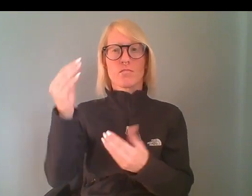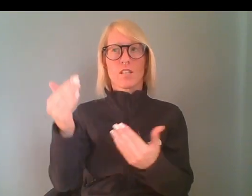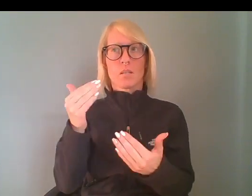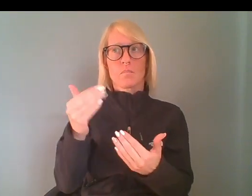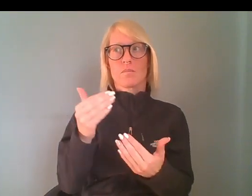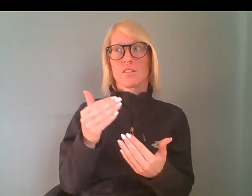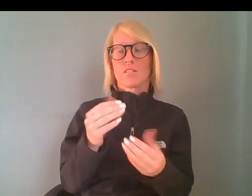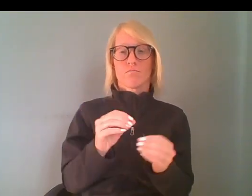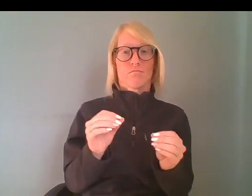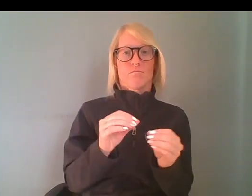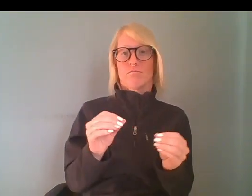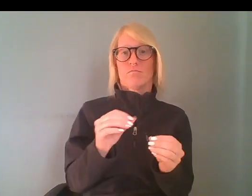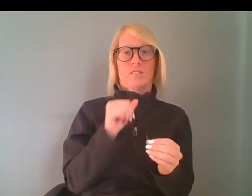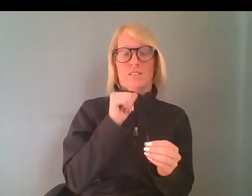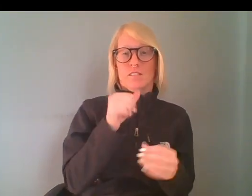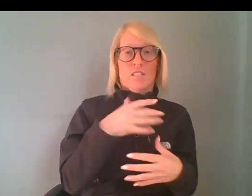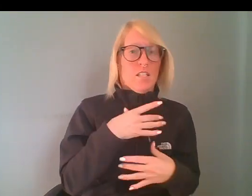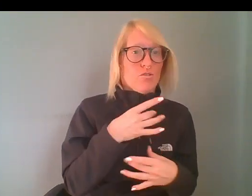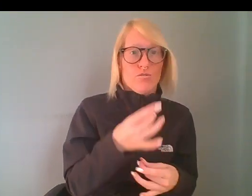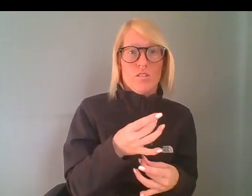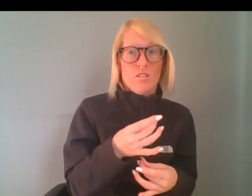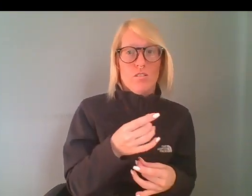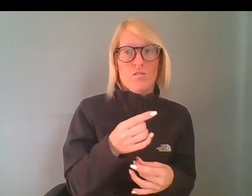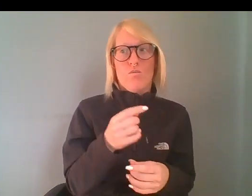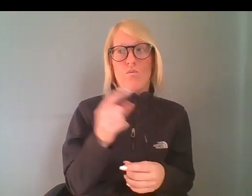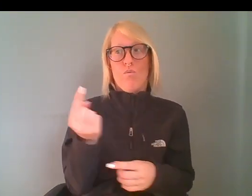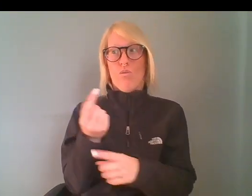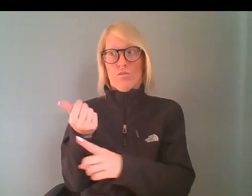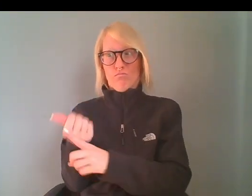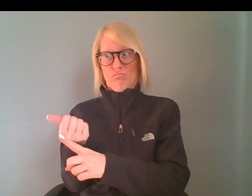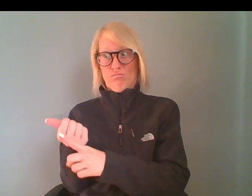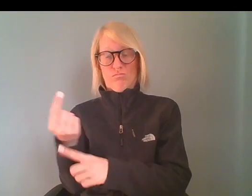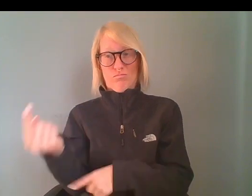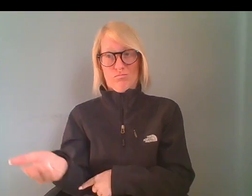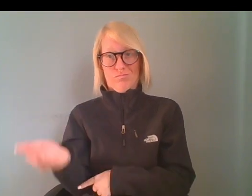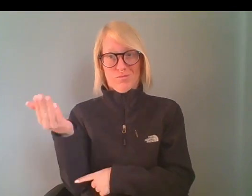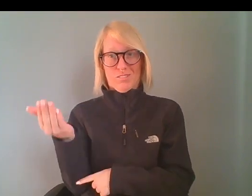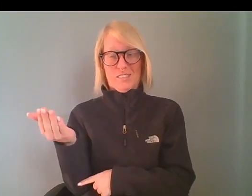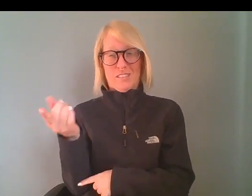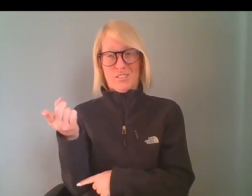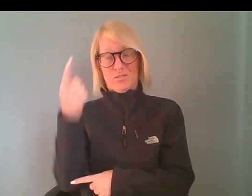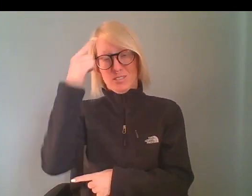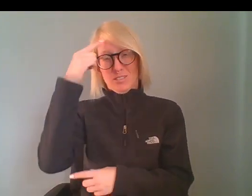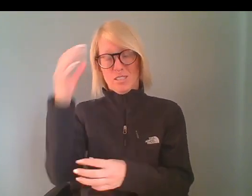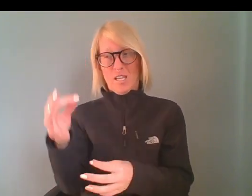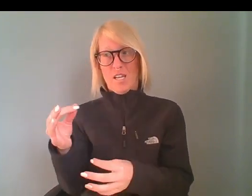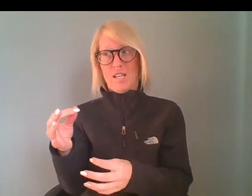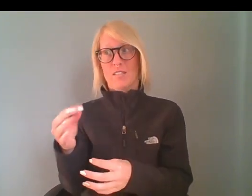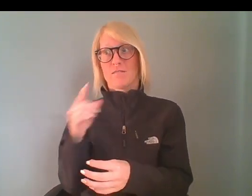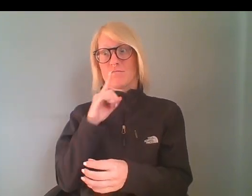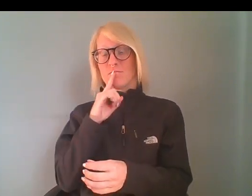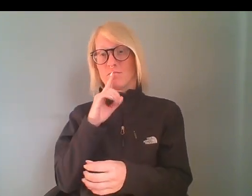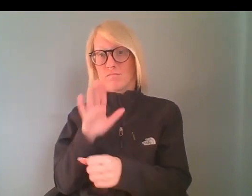your organization is interested except for you, you have to decide if you're going to be committed to it and you're going to have